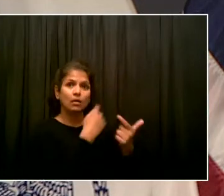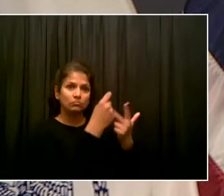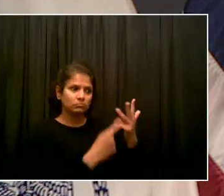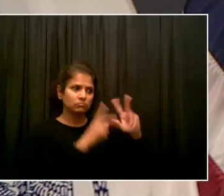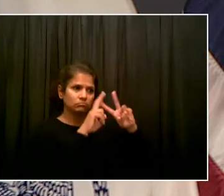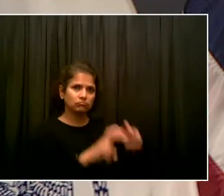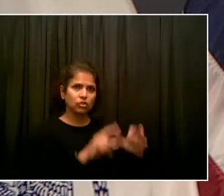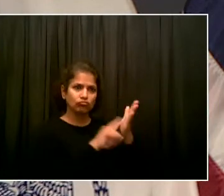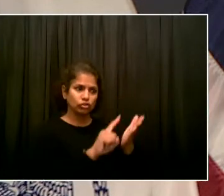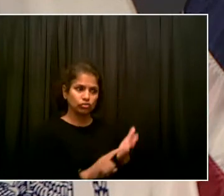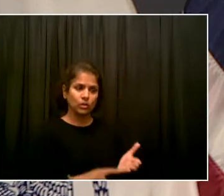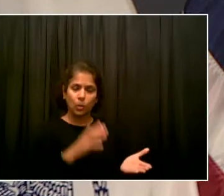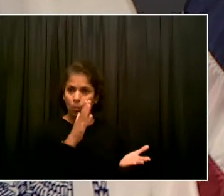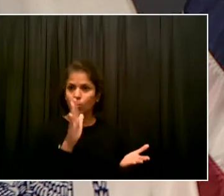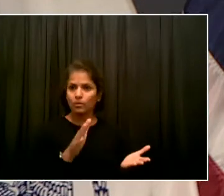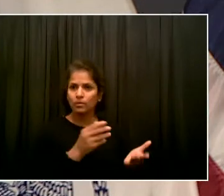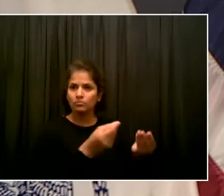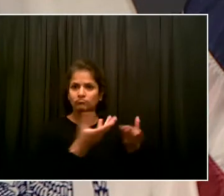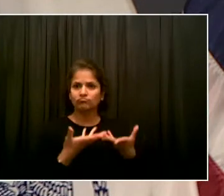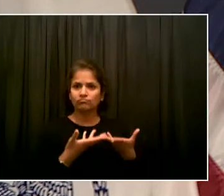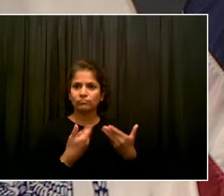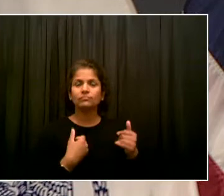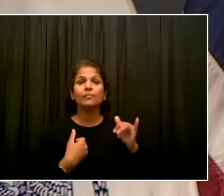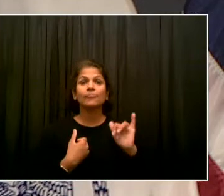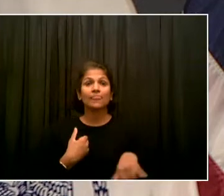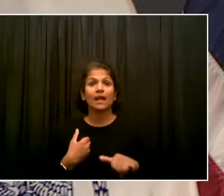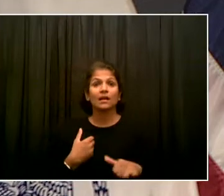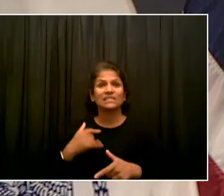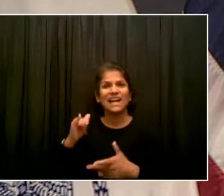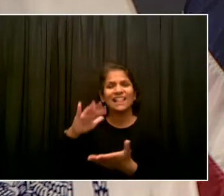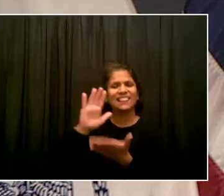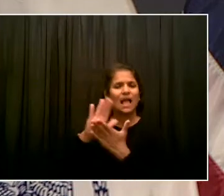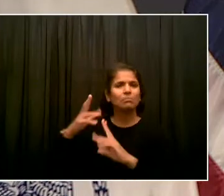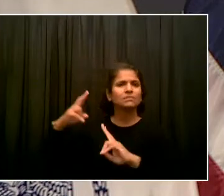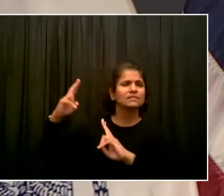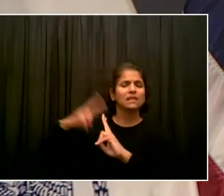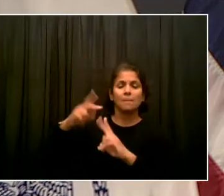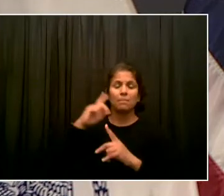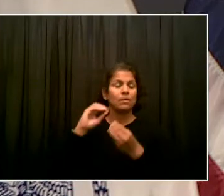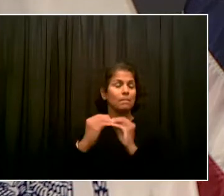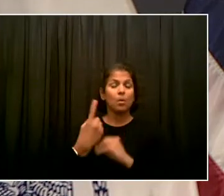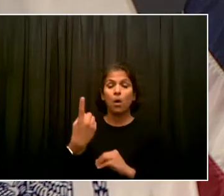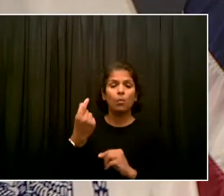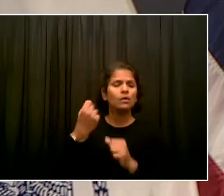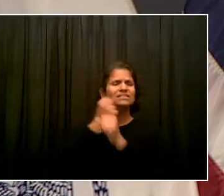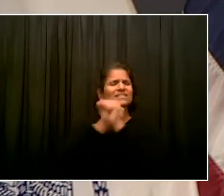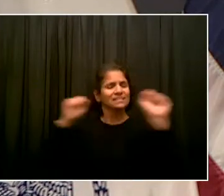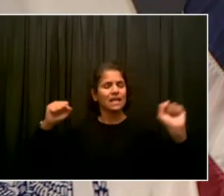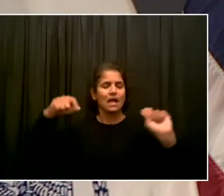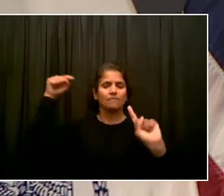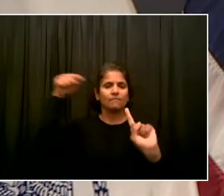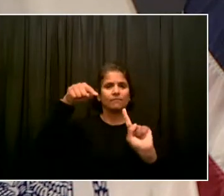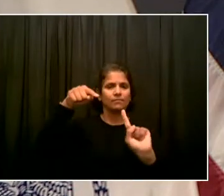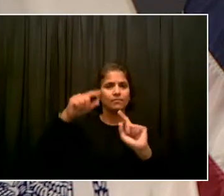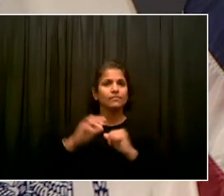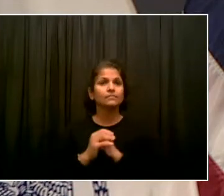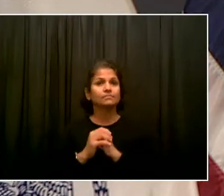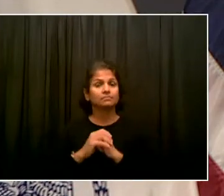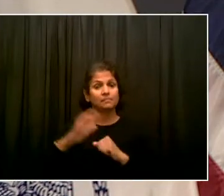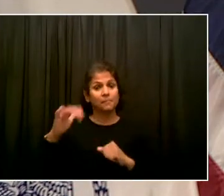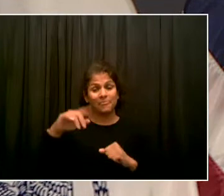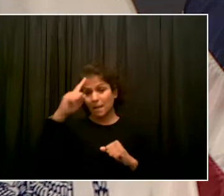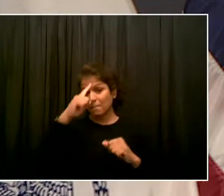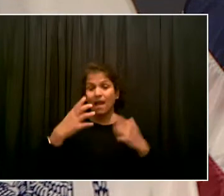now is the extraordinary safety we're seeing in our schools. The gold standard of health and safety measures is working. The